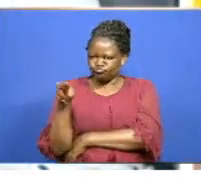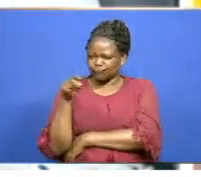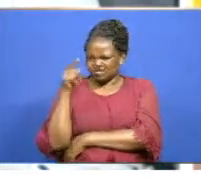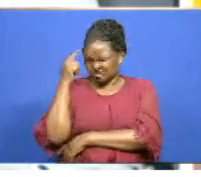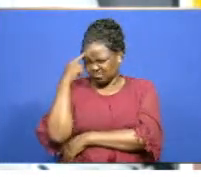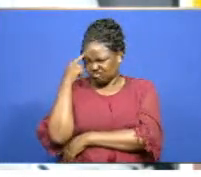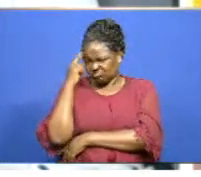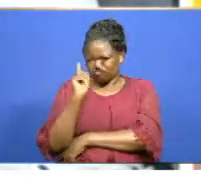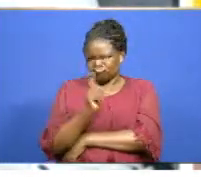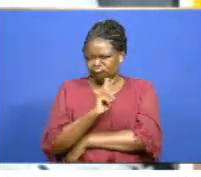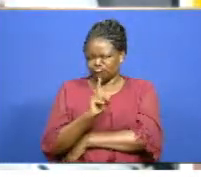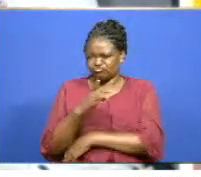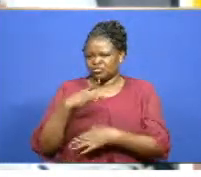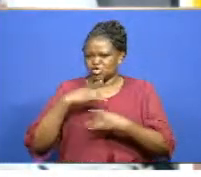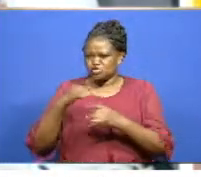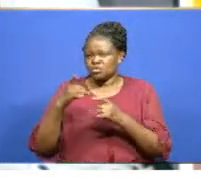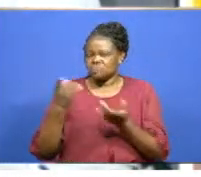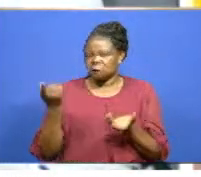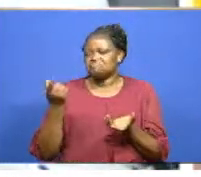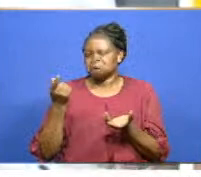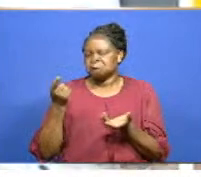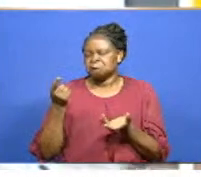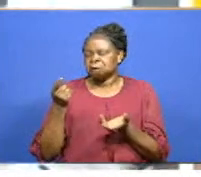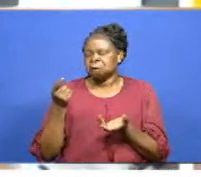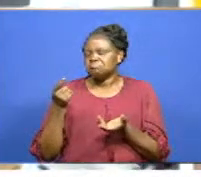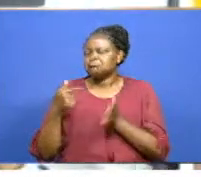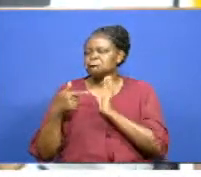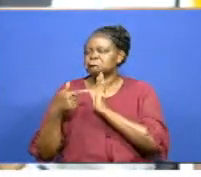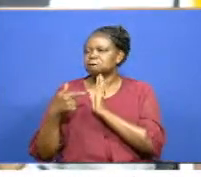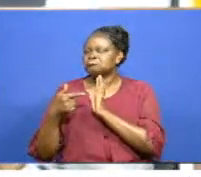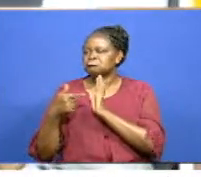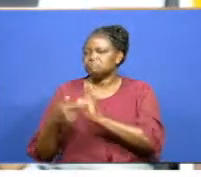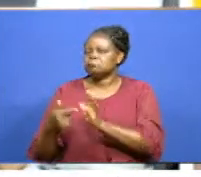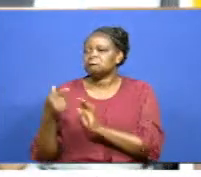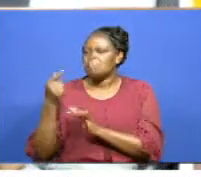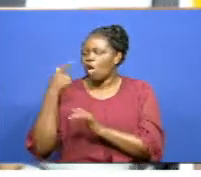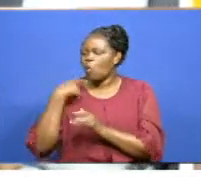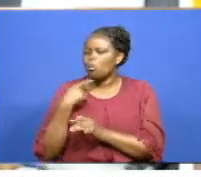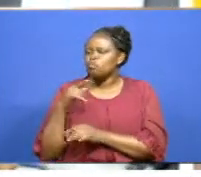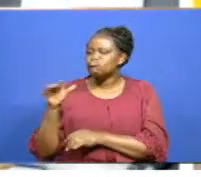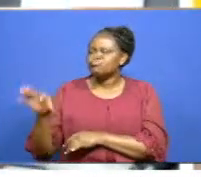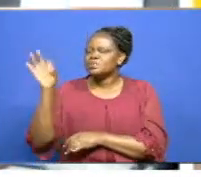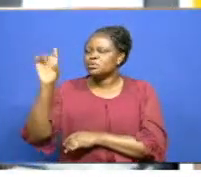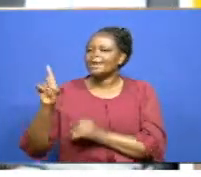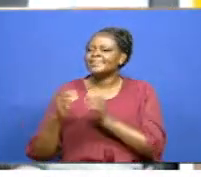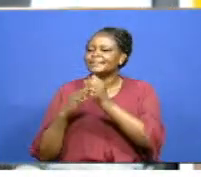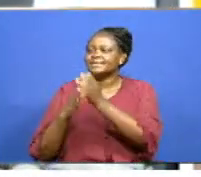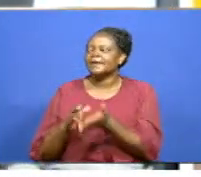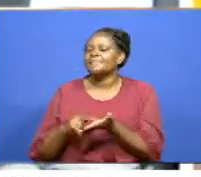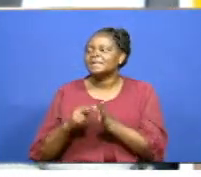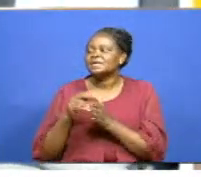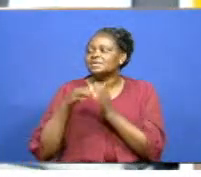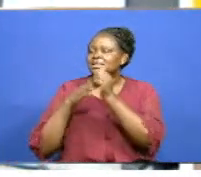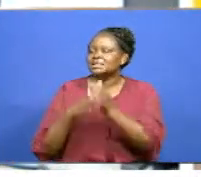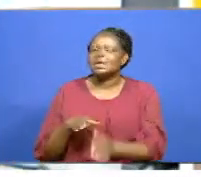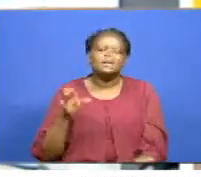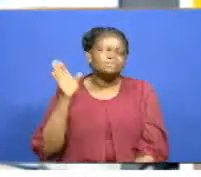be projected by this leader. And I'm saying this in the sense that the leaders are now listening